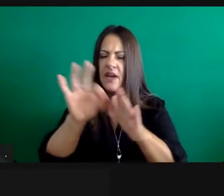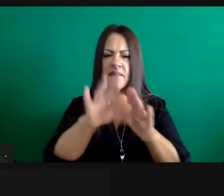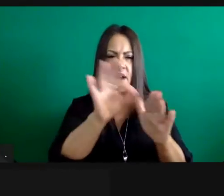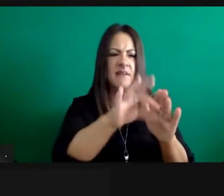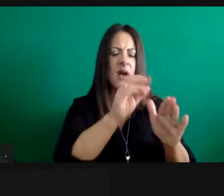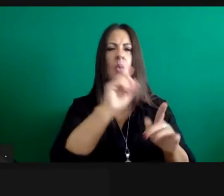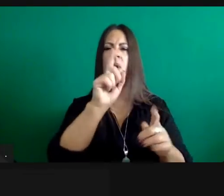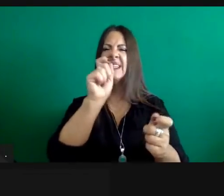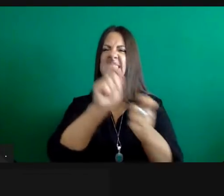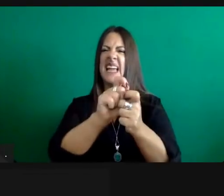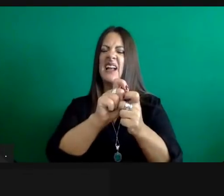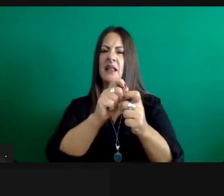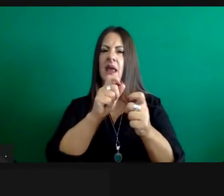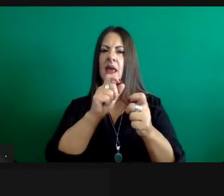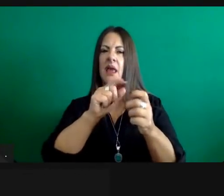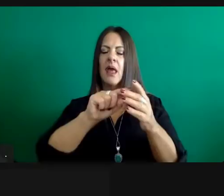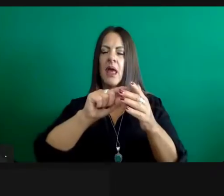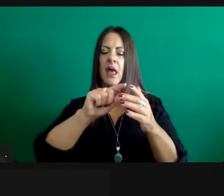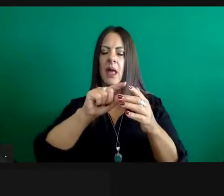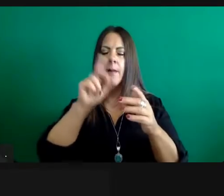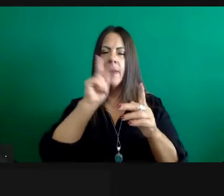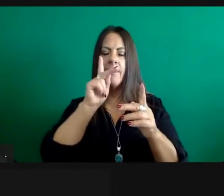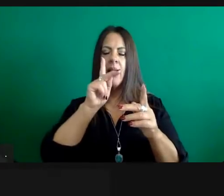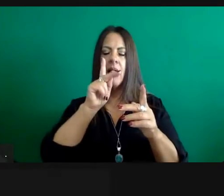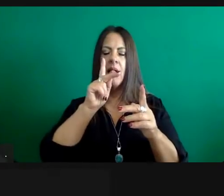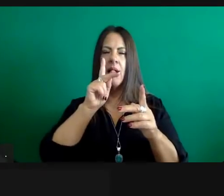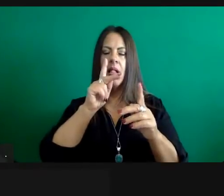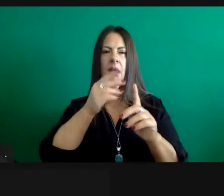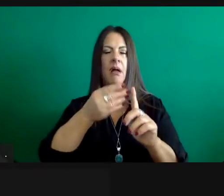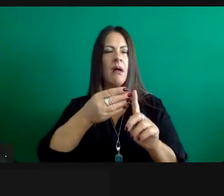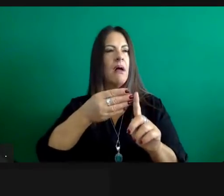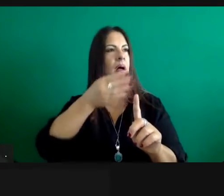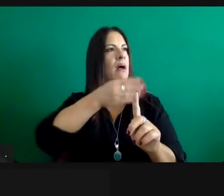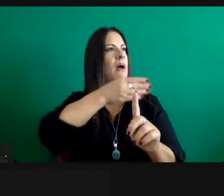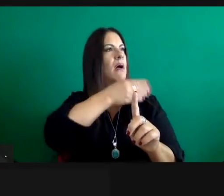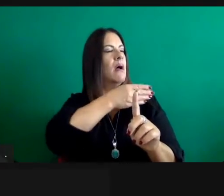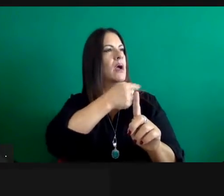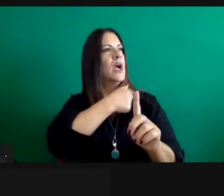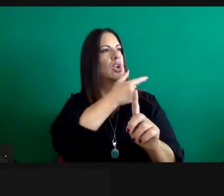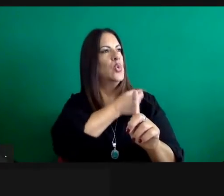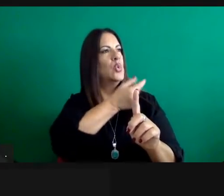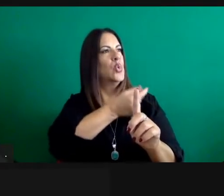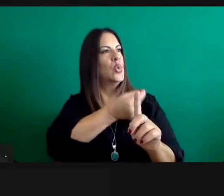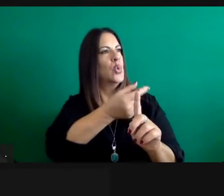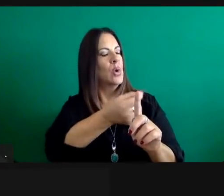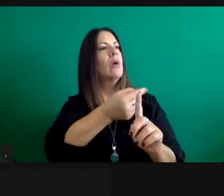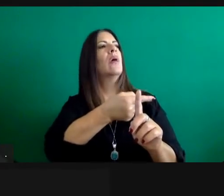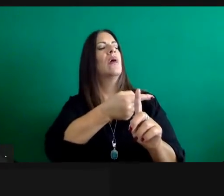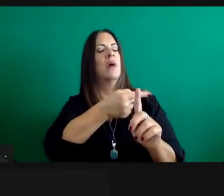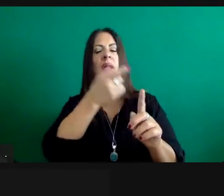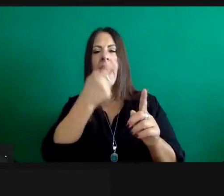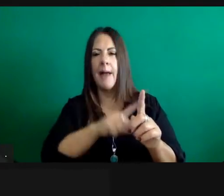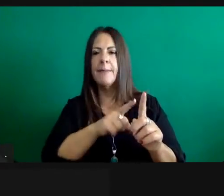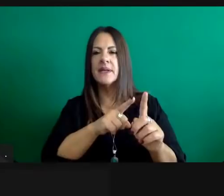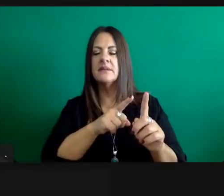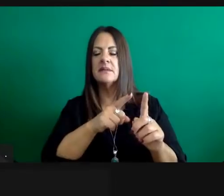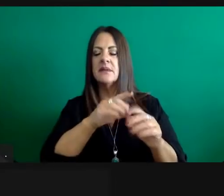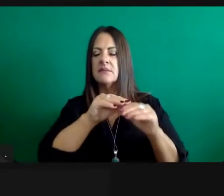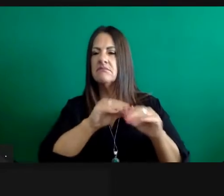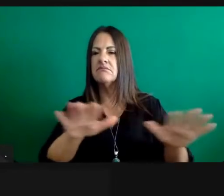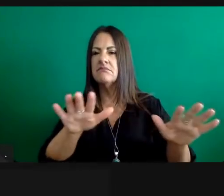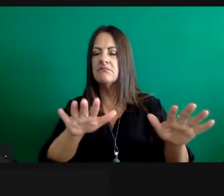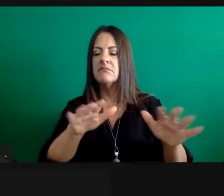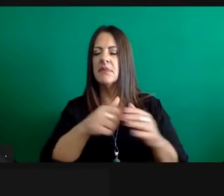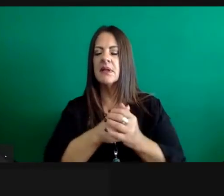as a real powerful tool to communicate with individuals who have either been exposed and need to quarantine, or those who've